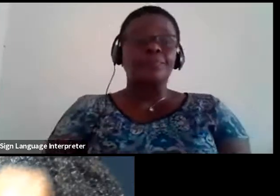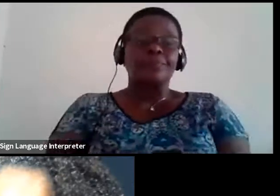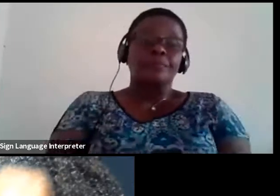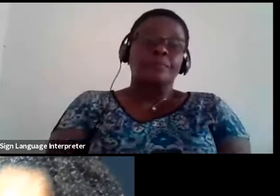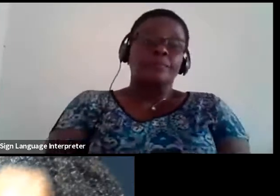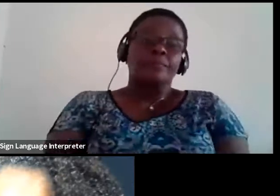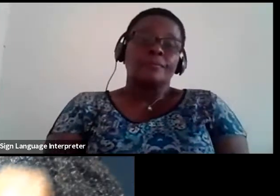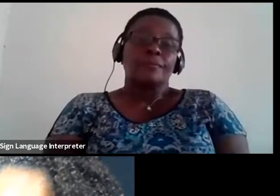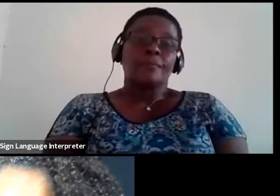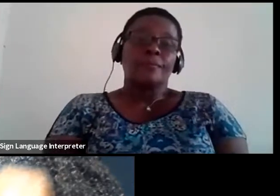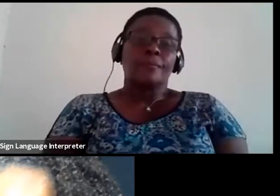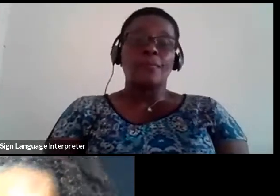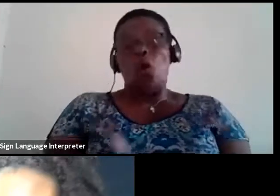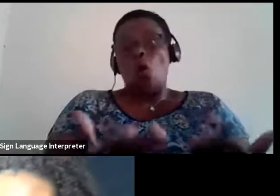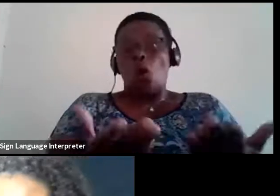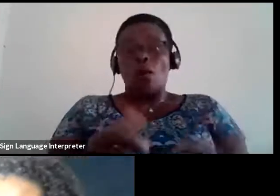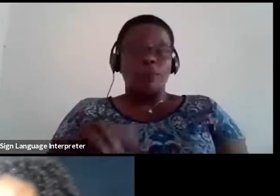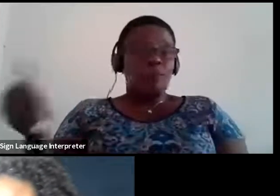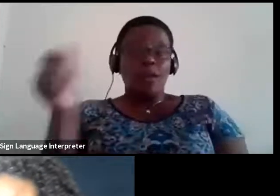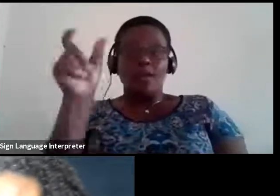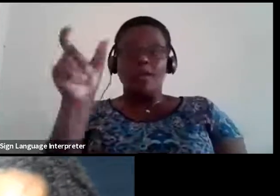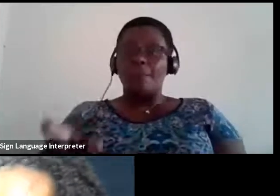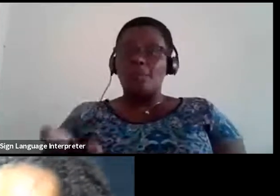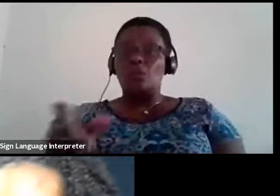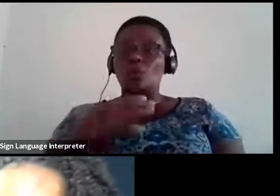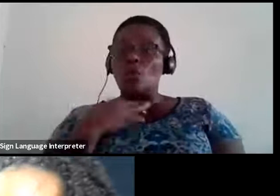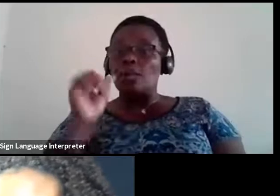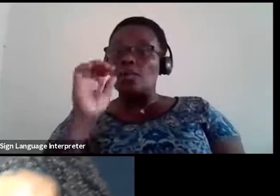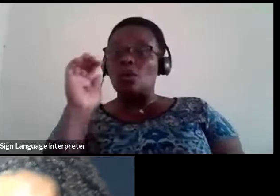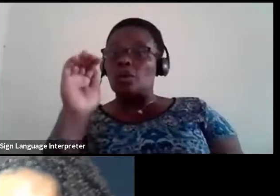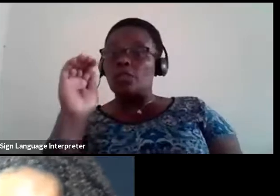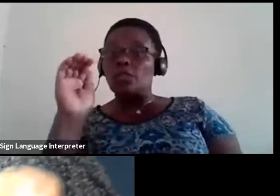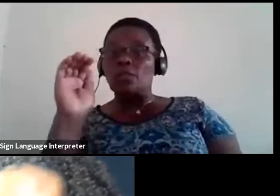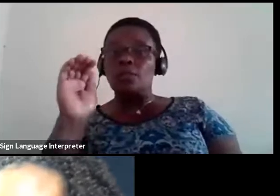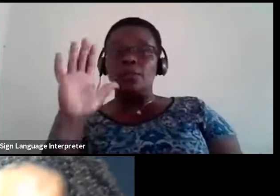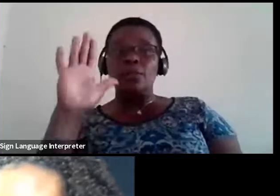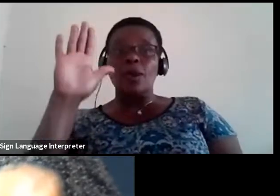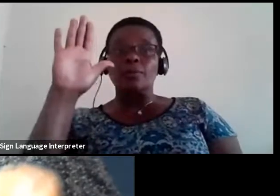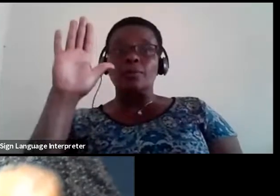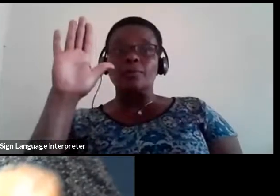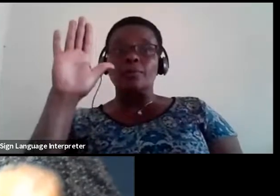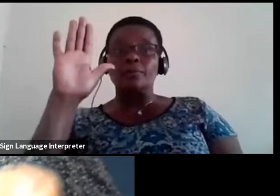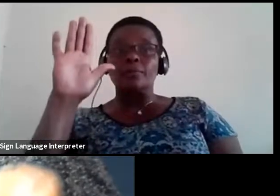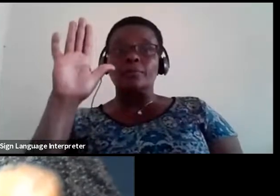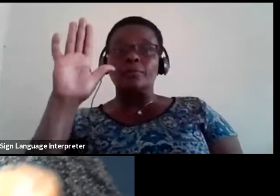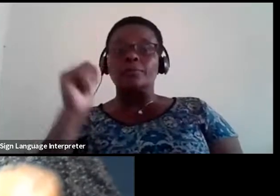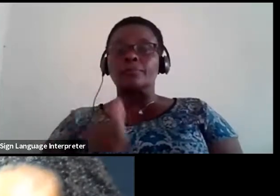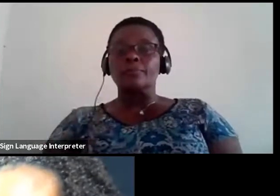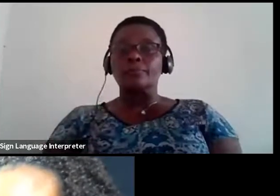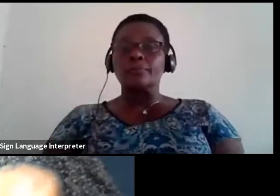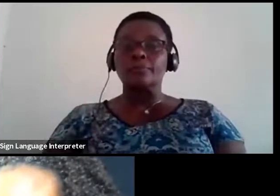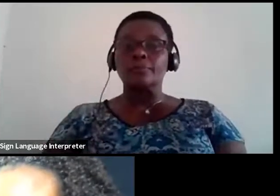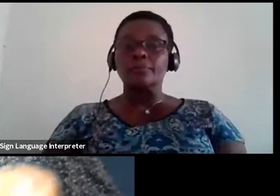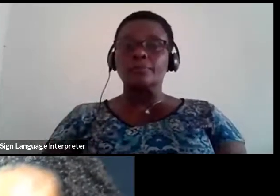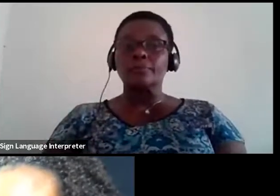Or anyone else who still wants to ask a question, you can just raise your hand and I'll permit you to ask your question at this point.